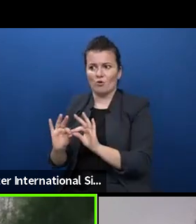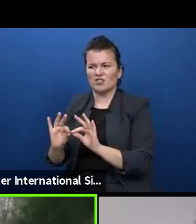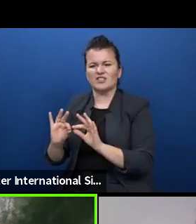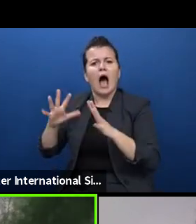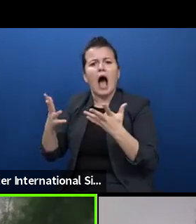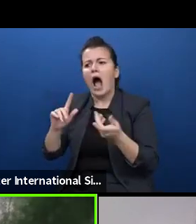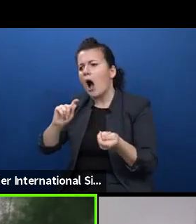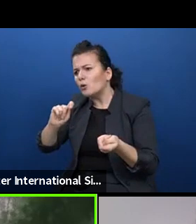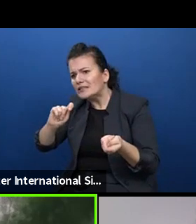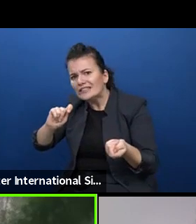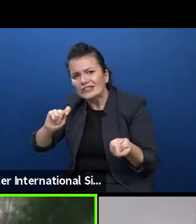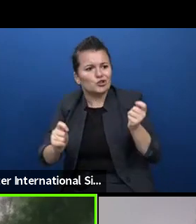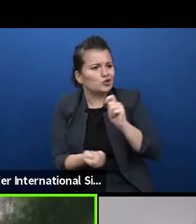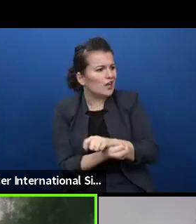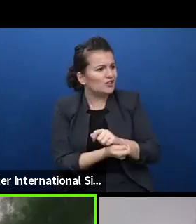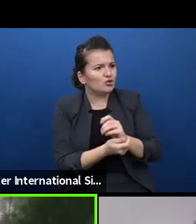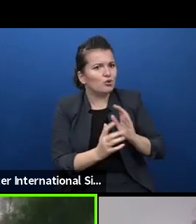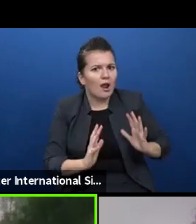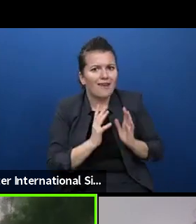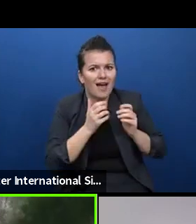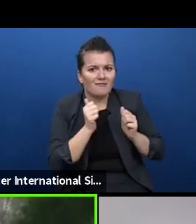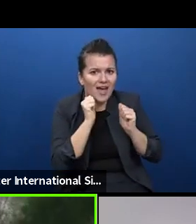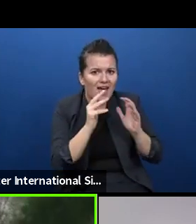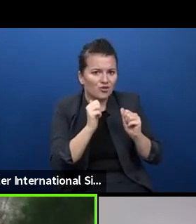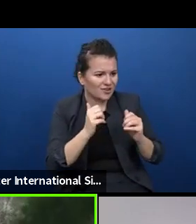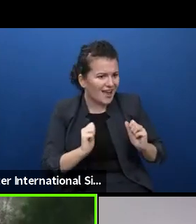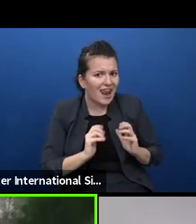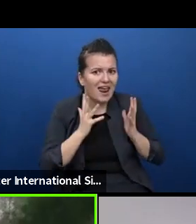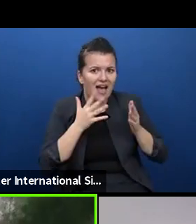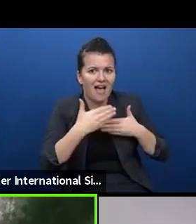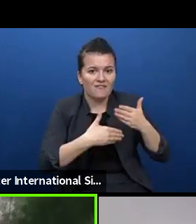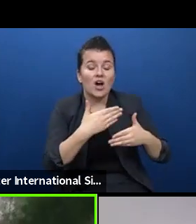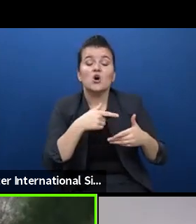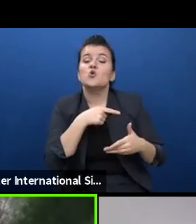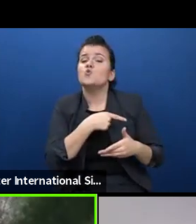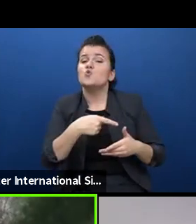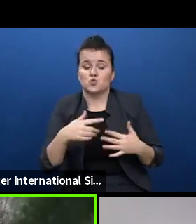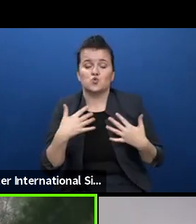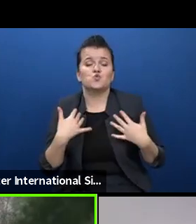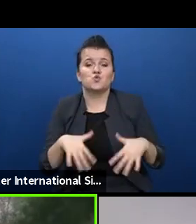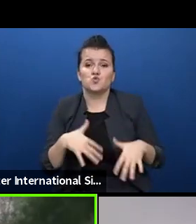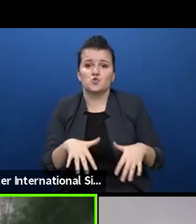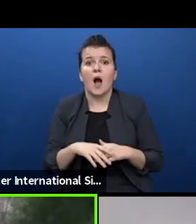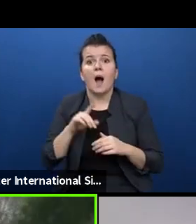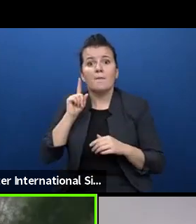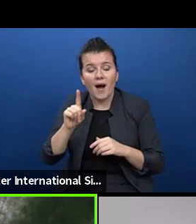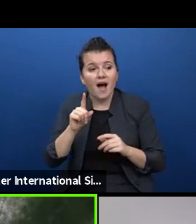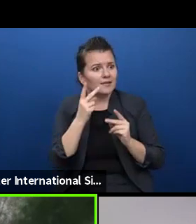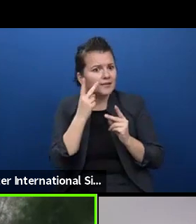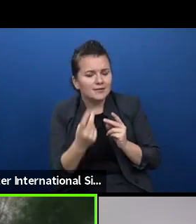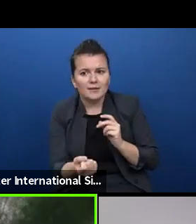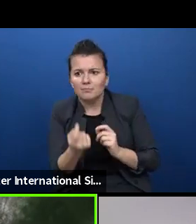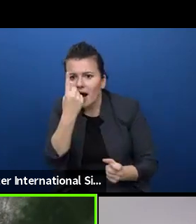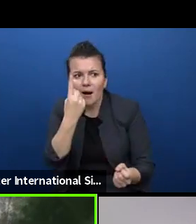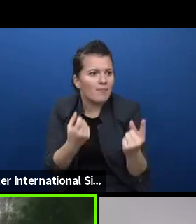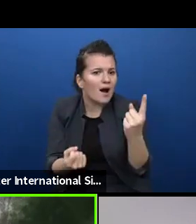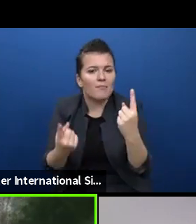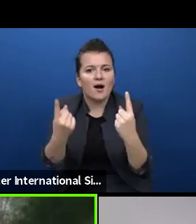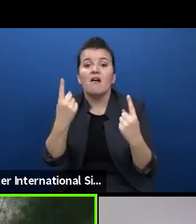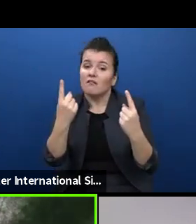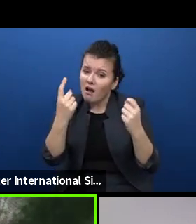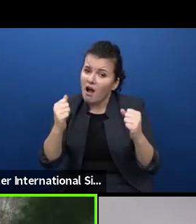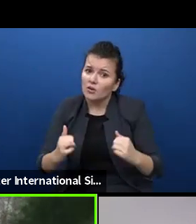And although it's not easy, it is very, very exciting, incredibly inspirational. It's an amazing opportunity to